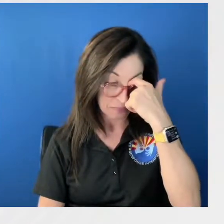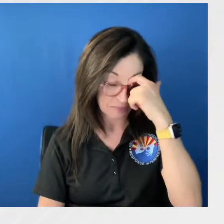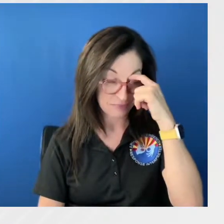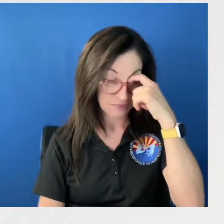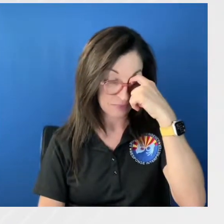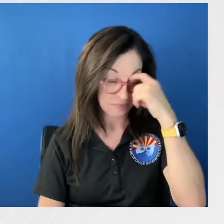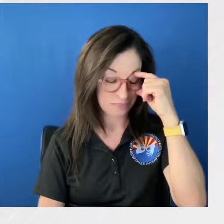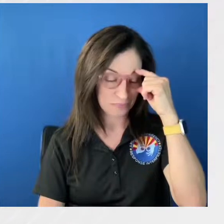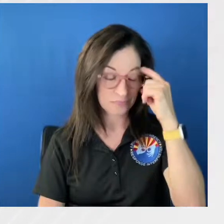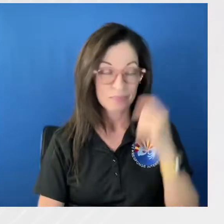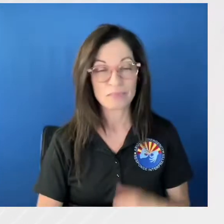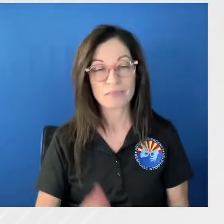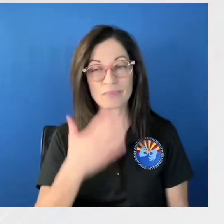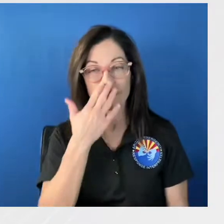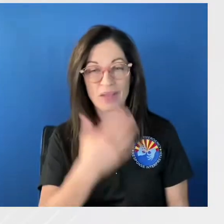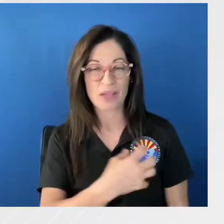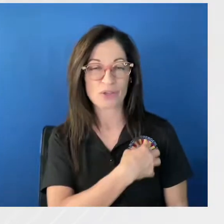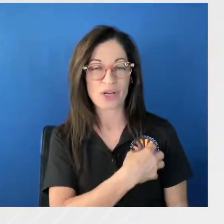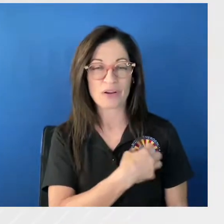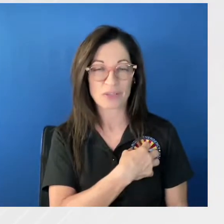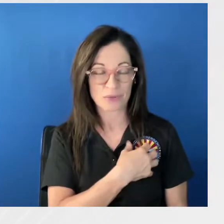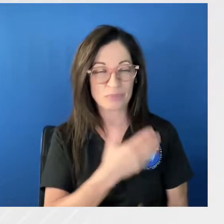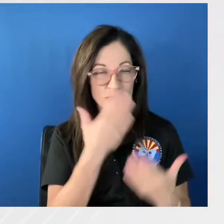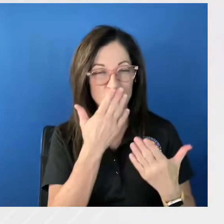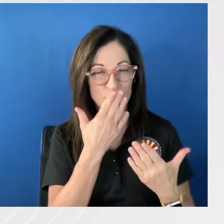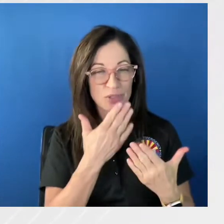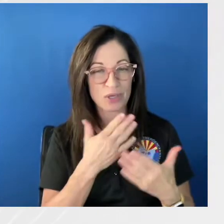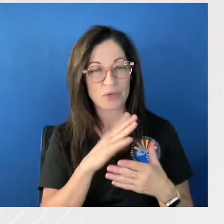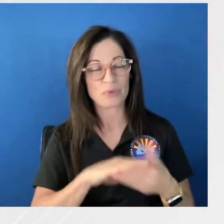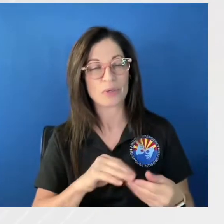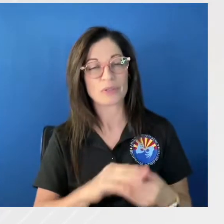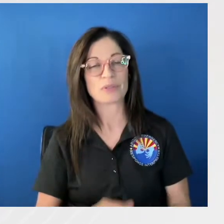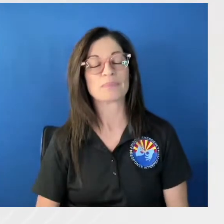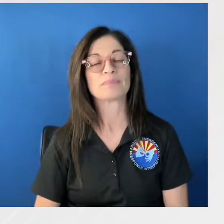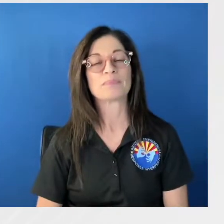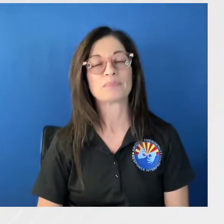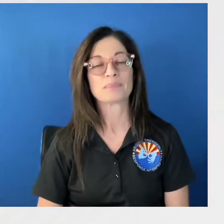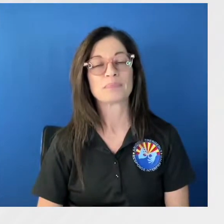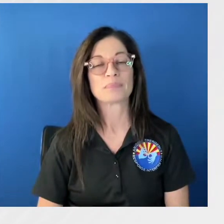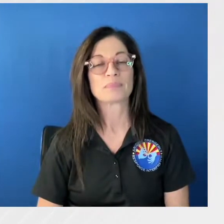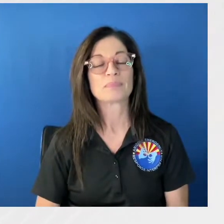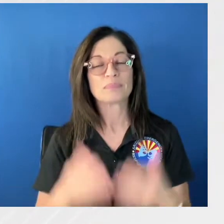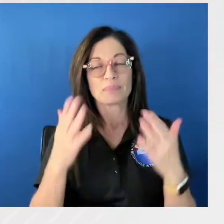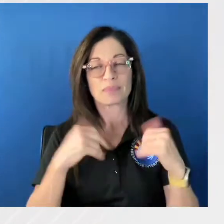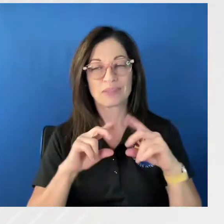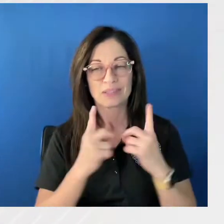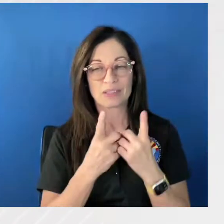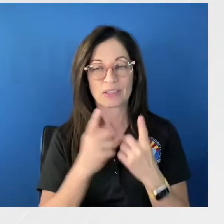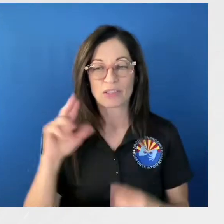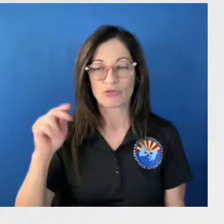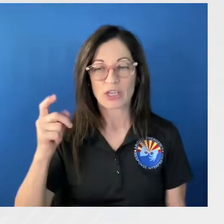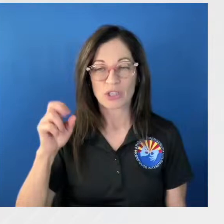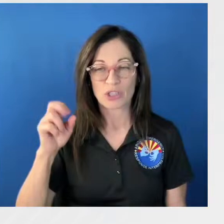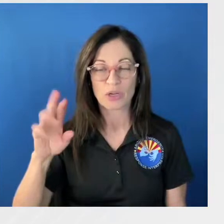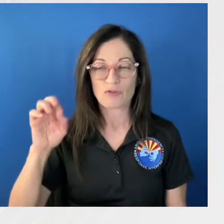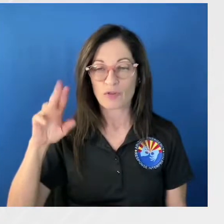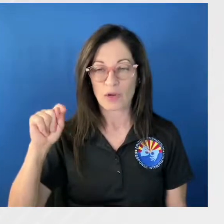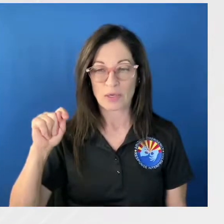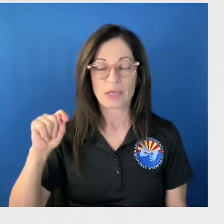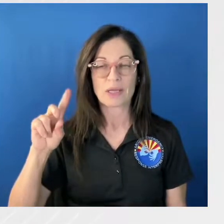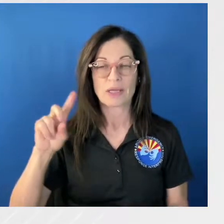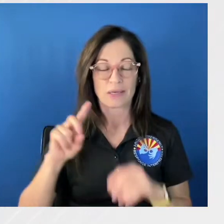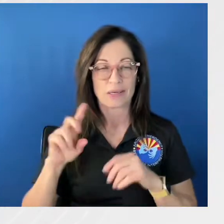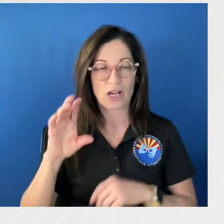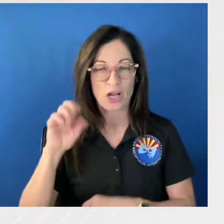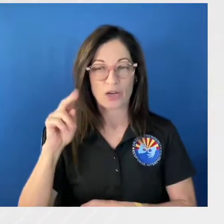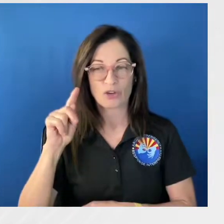Thank you, Sheriff. Much appreciated for those words. Next up, we're going to bring up the District Ranger from the Front Country District, Mike Nobles.